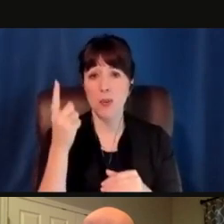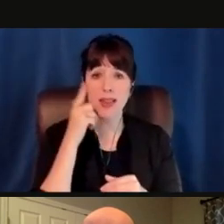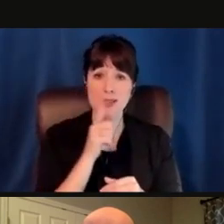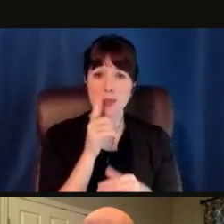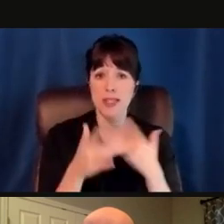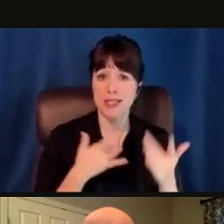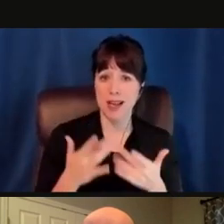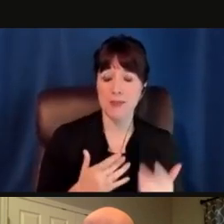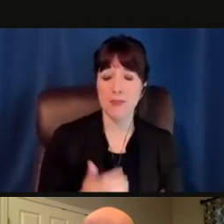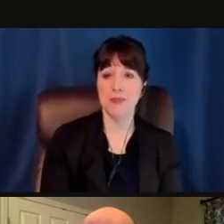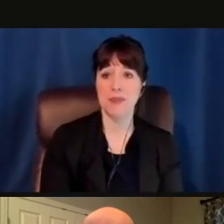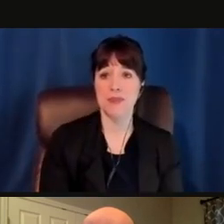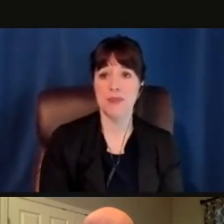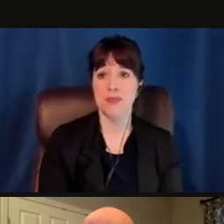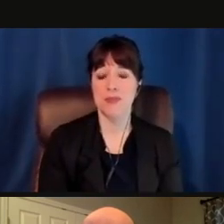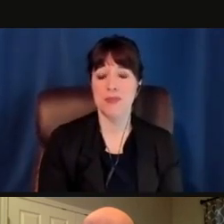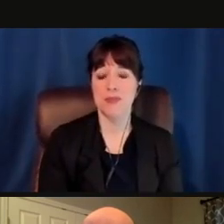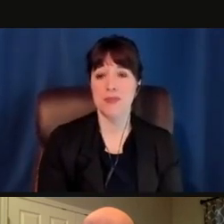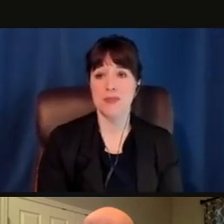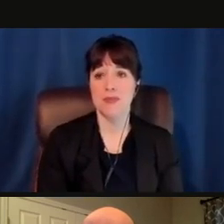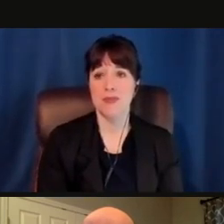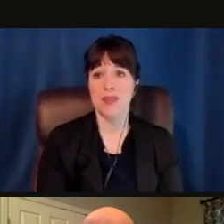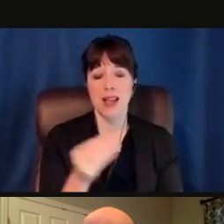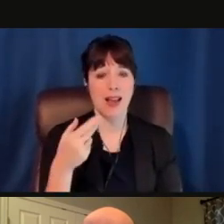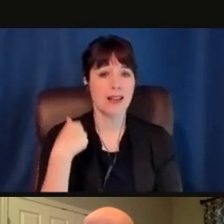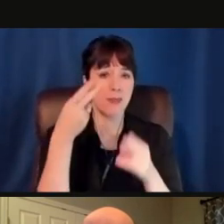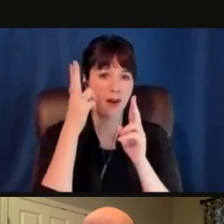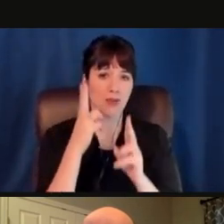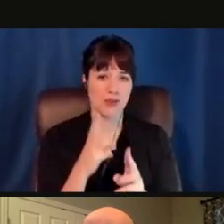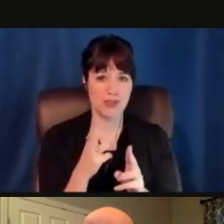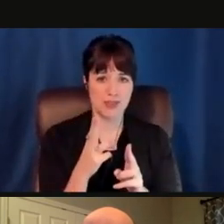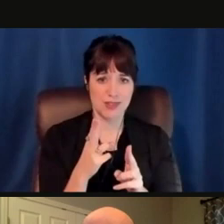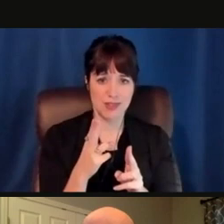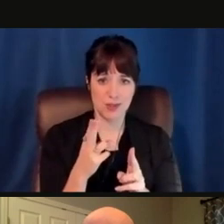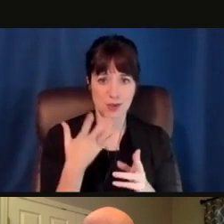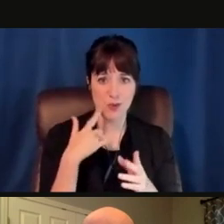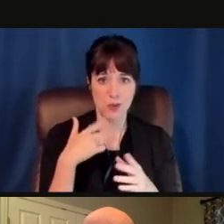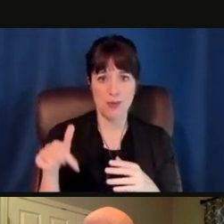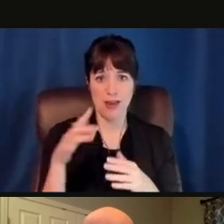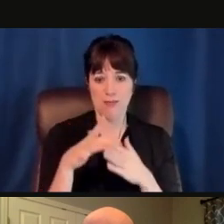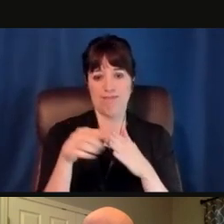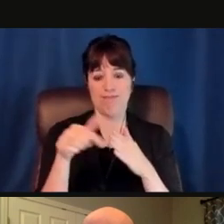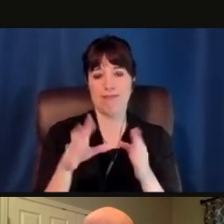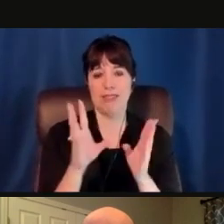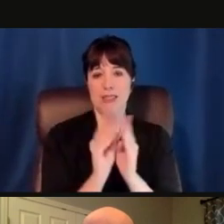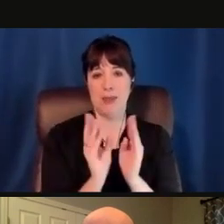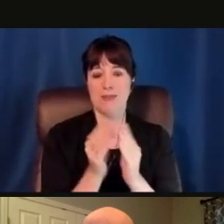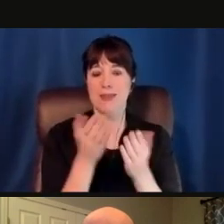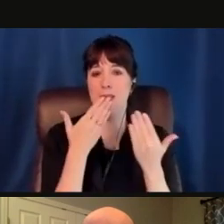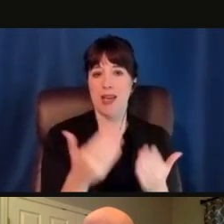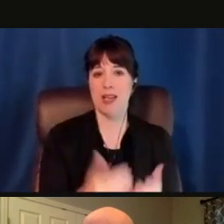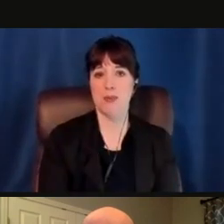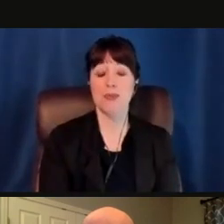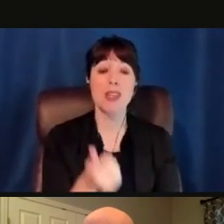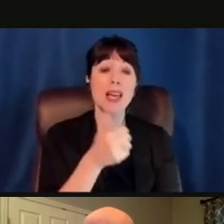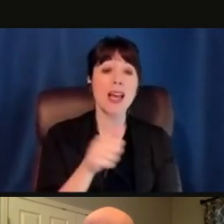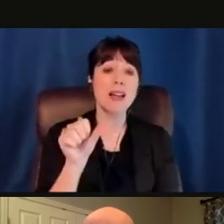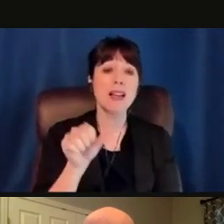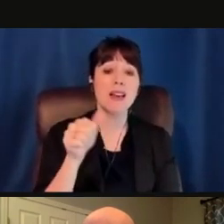exciting, and I'm honored to be presiding over this meeting. So thank you. Are there any